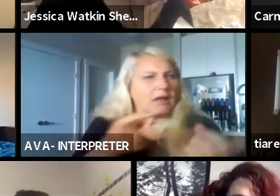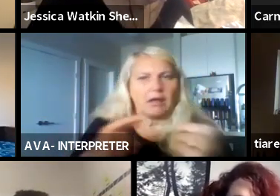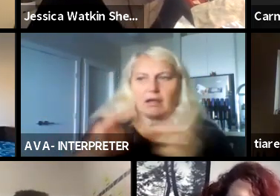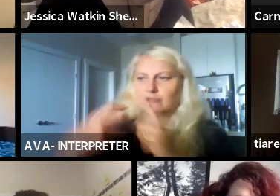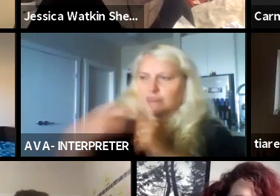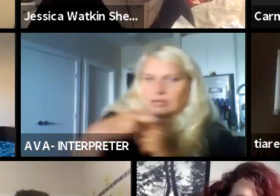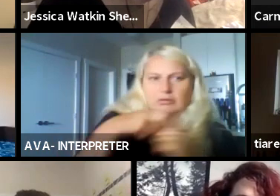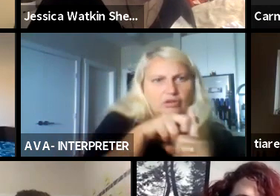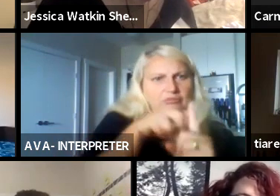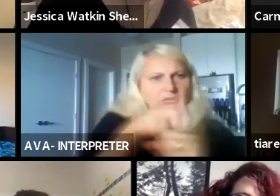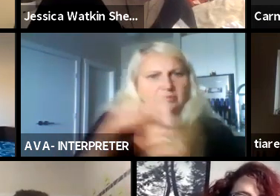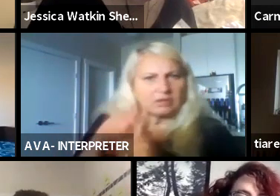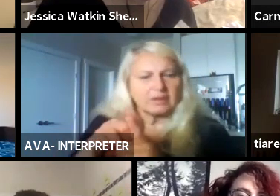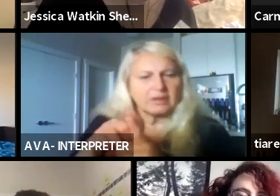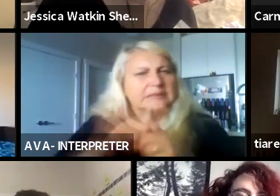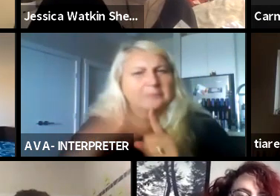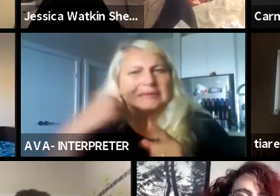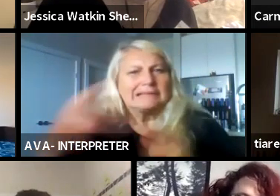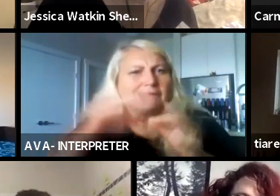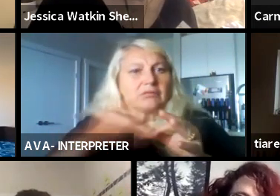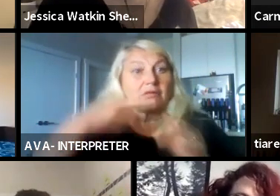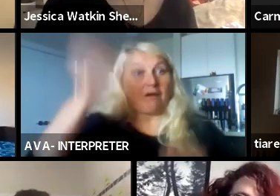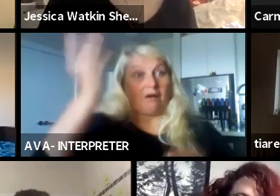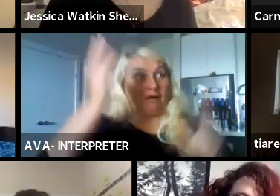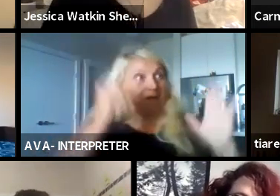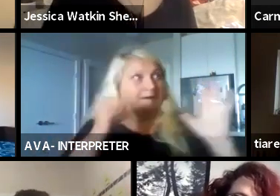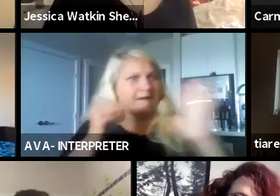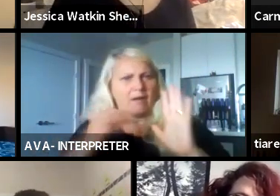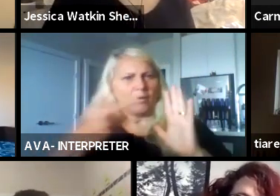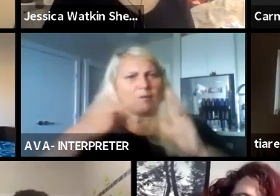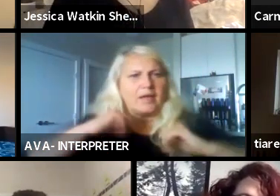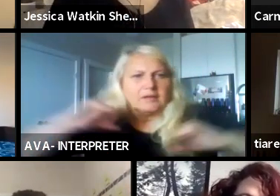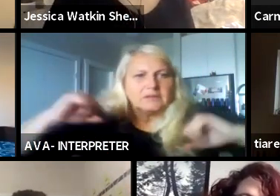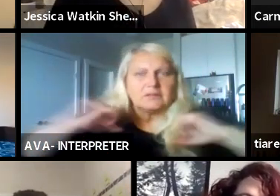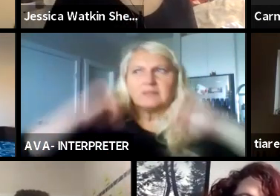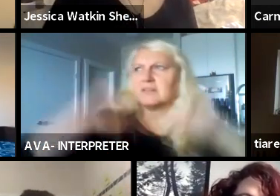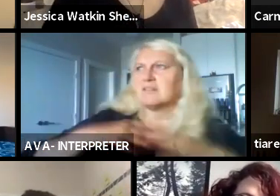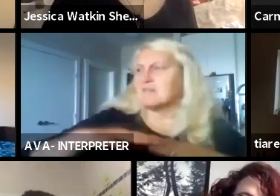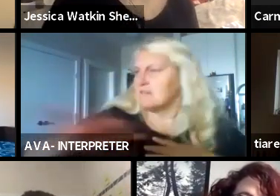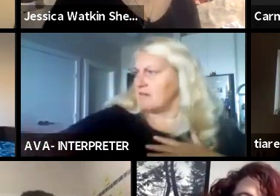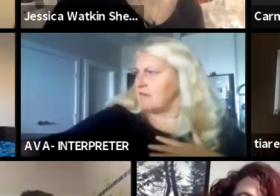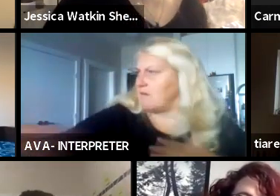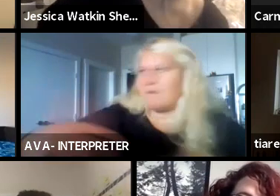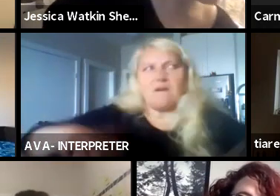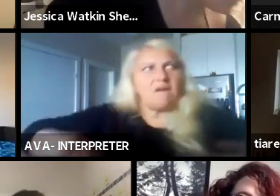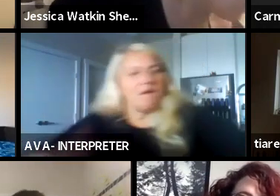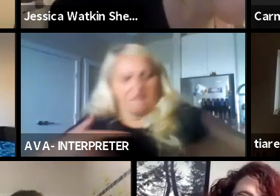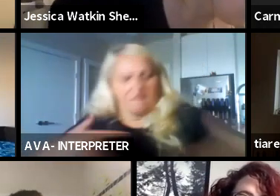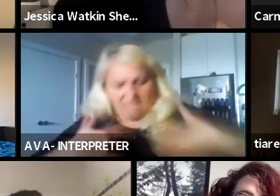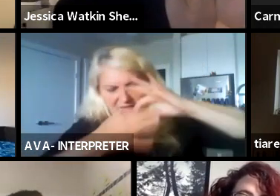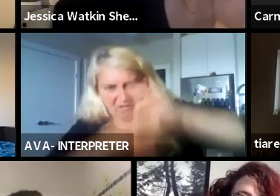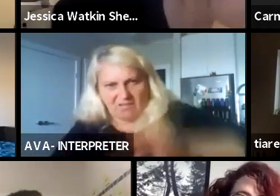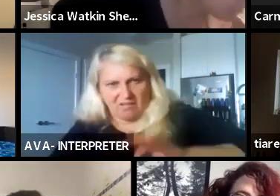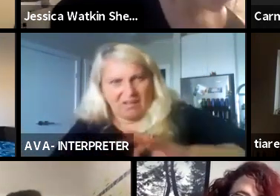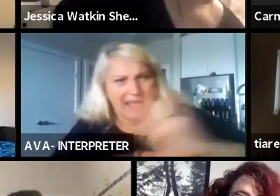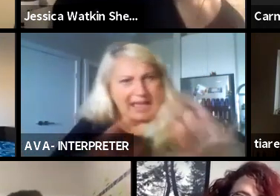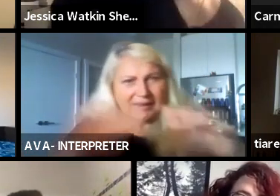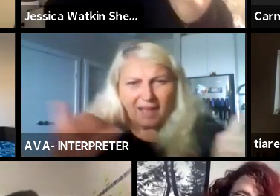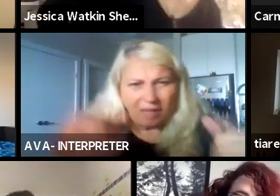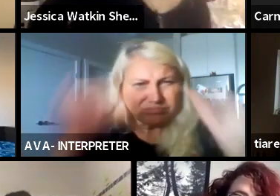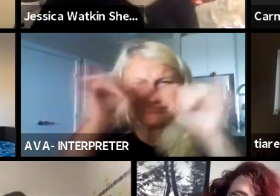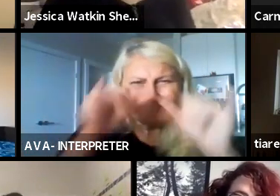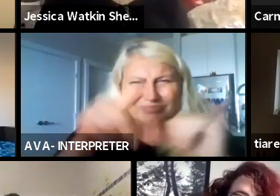really feel our bodies with one another in a time of ecological collapse. And right now in a time of quarantine,